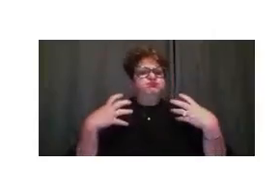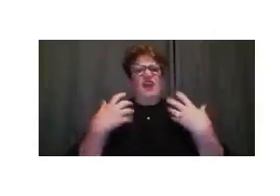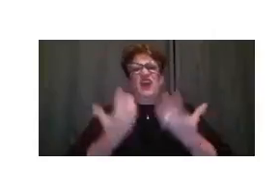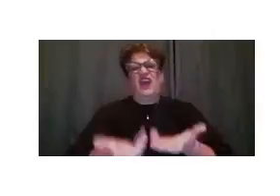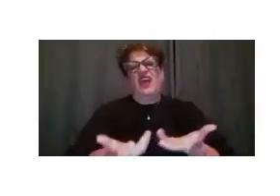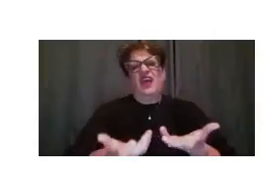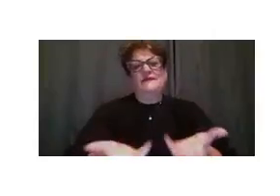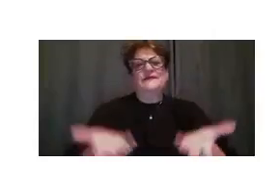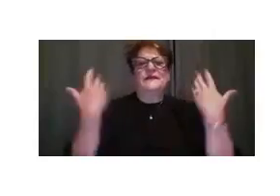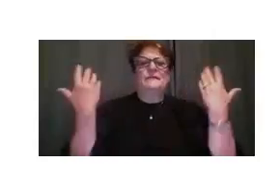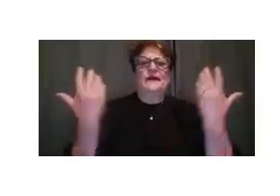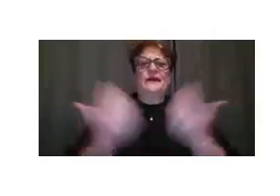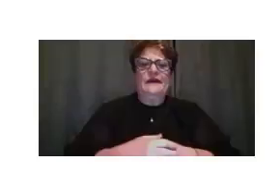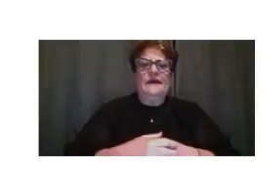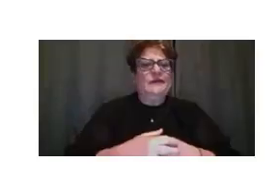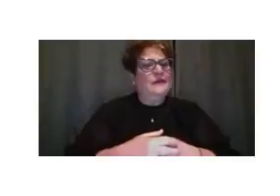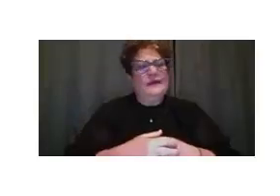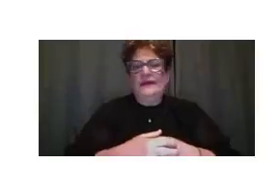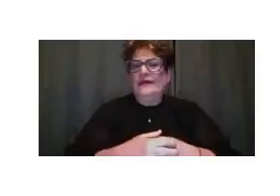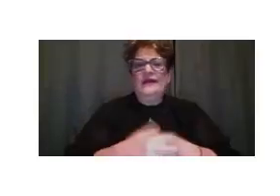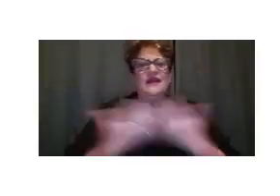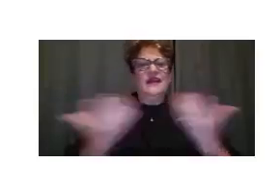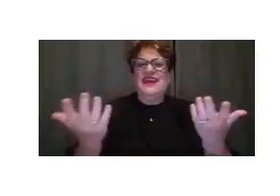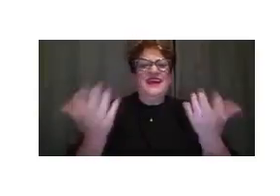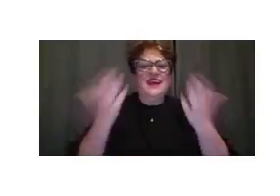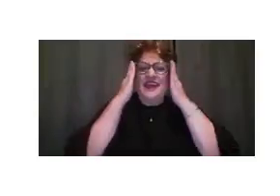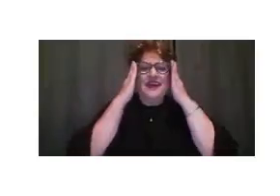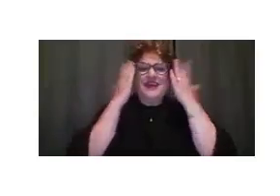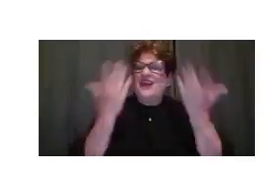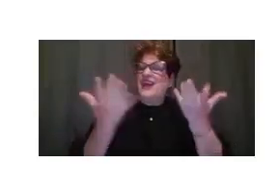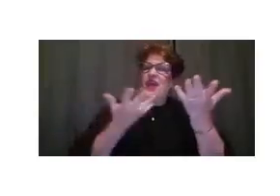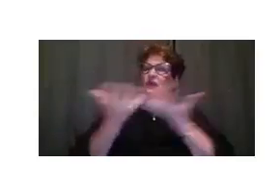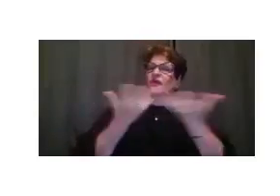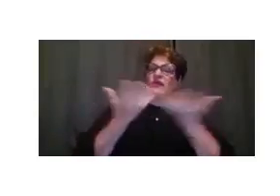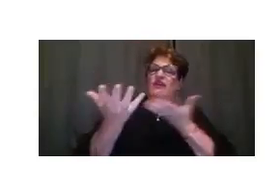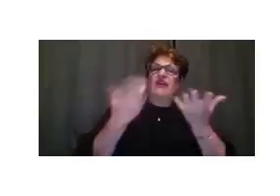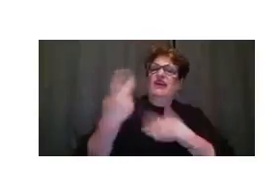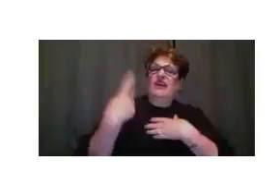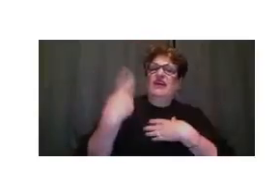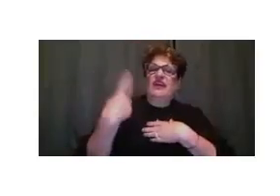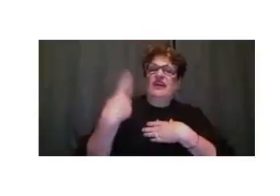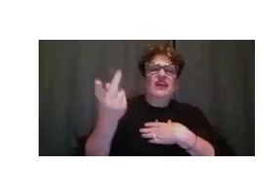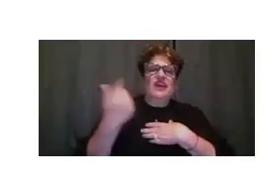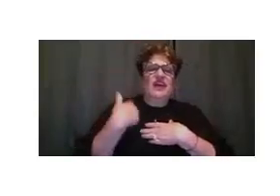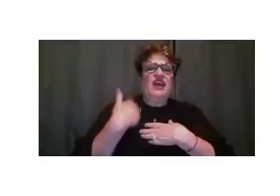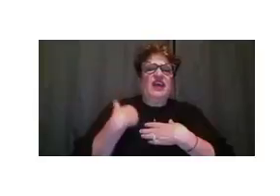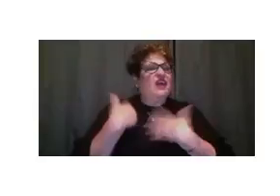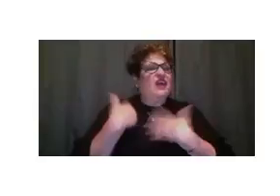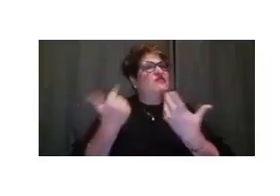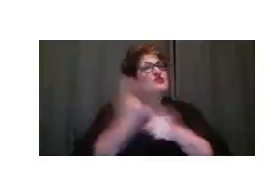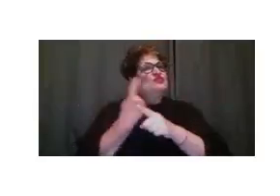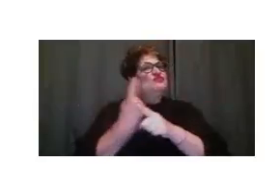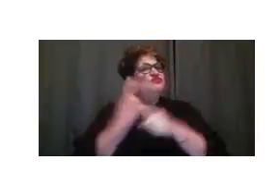come on. Can't we just have a life like everyone